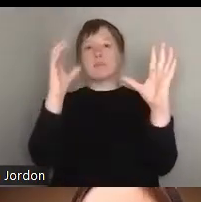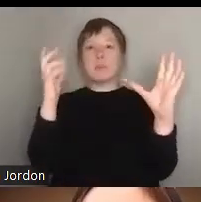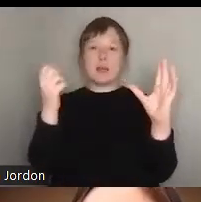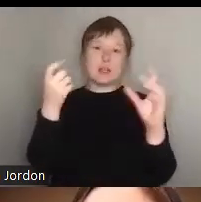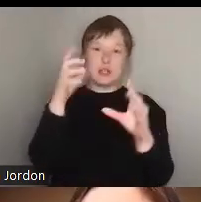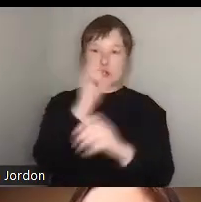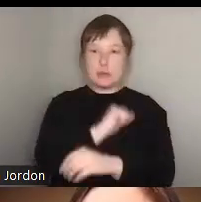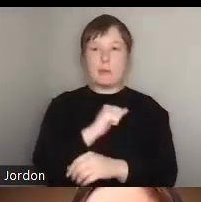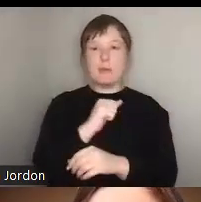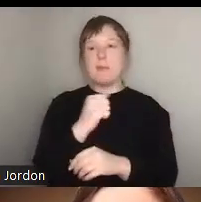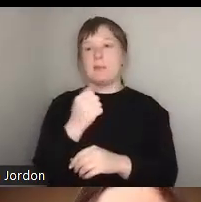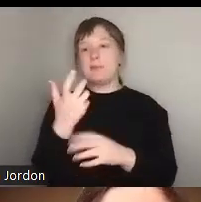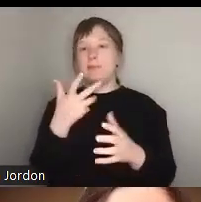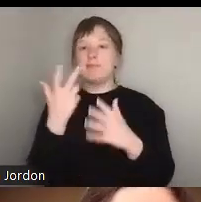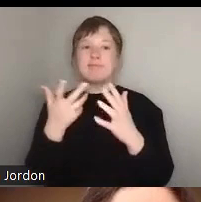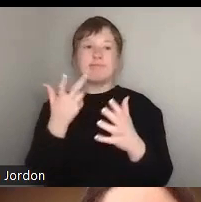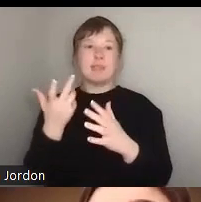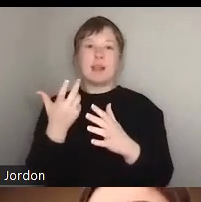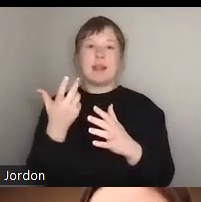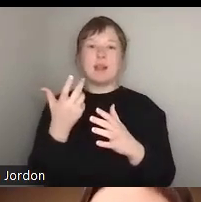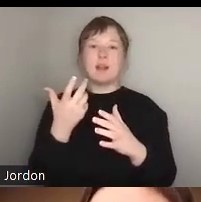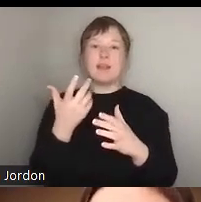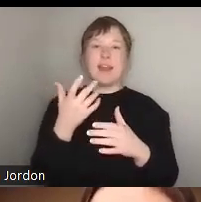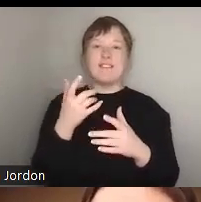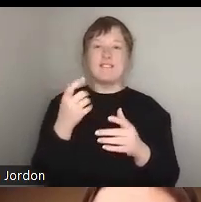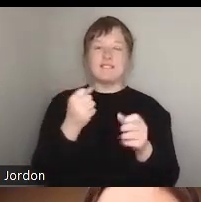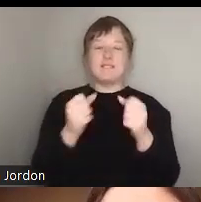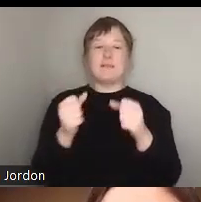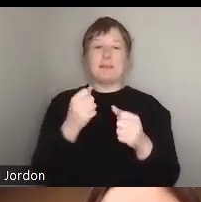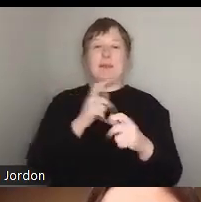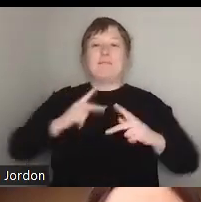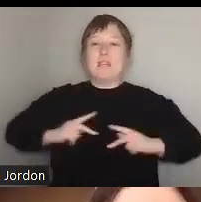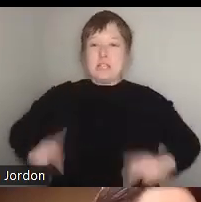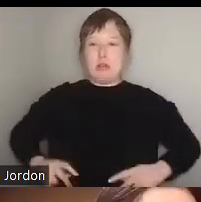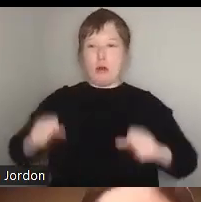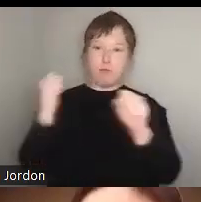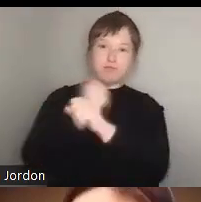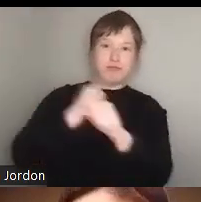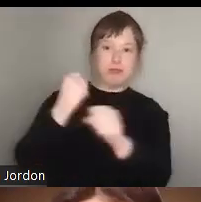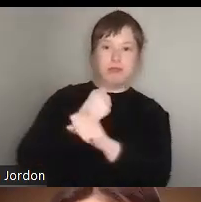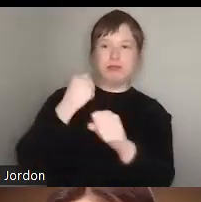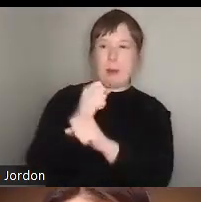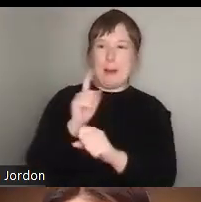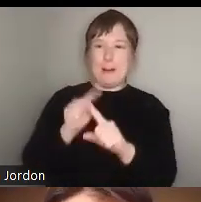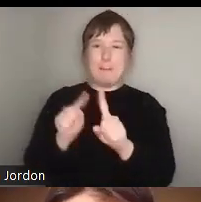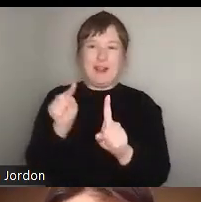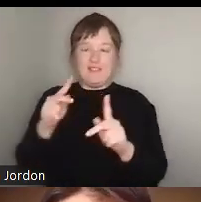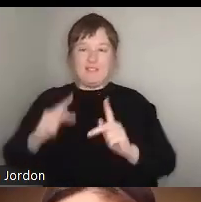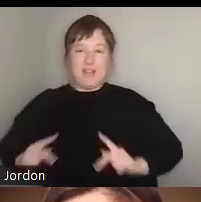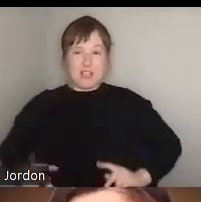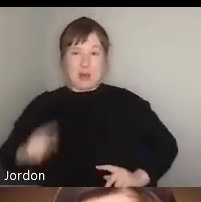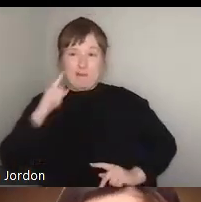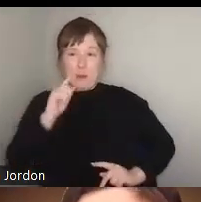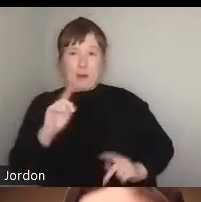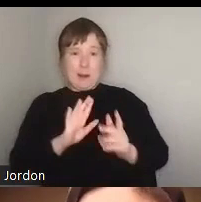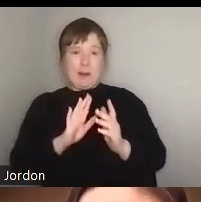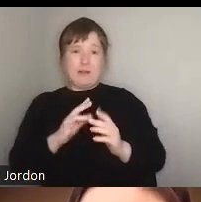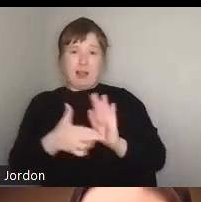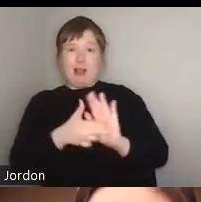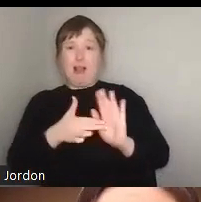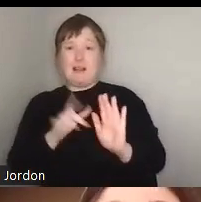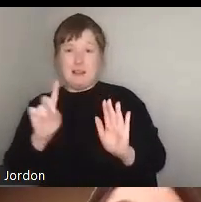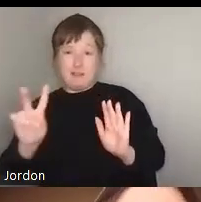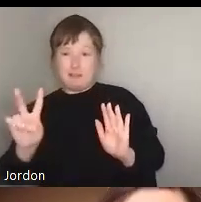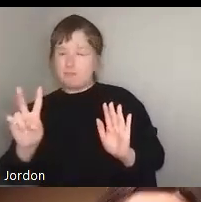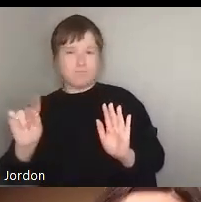domestic violence, we jump to picturing that physical violence, whereas physical violence does not have to happen in order for something to be considered domestic